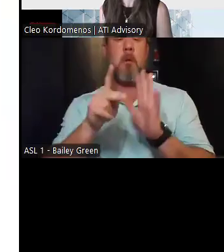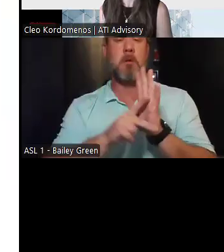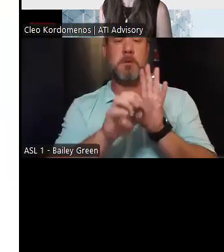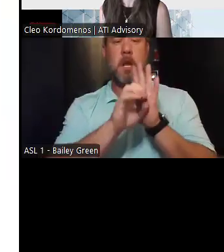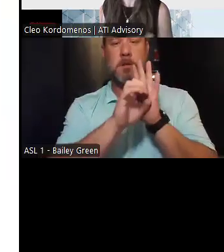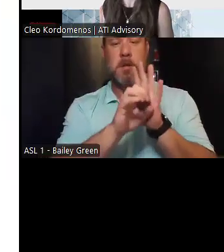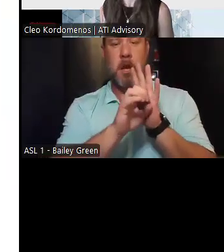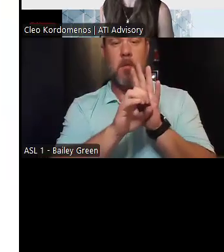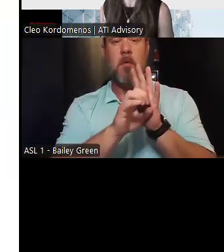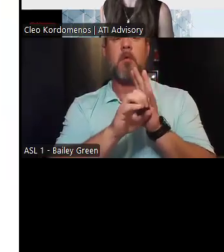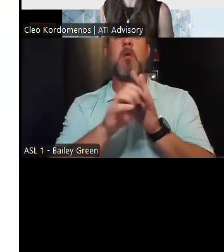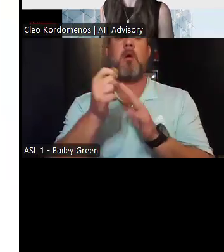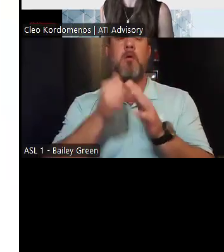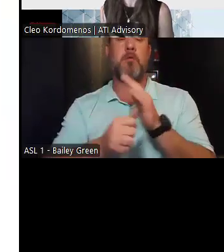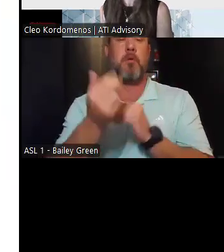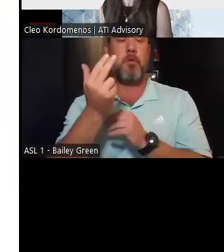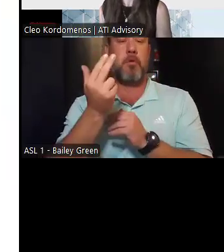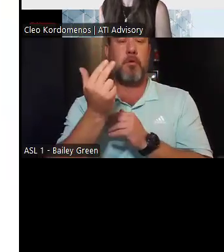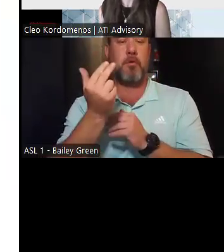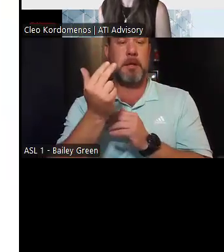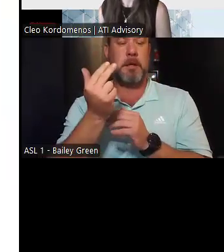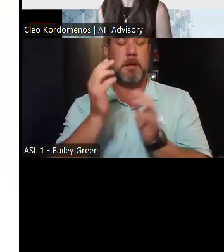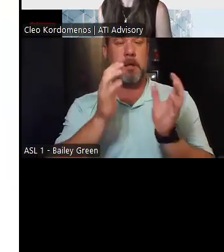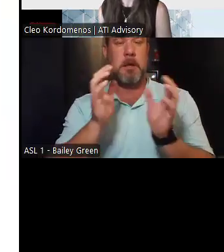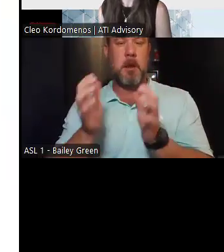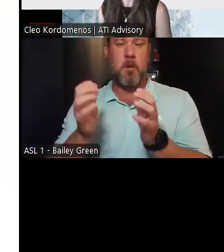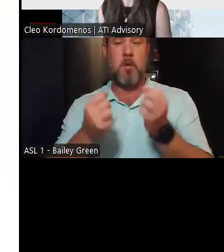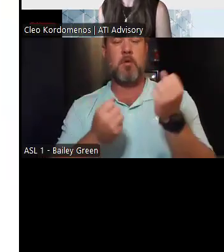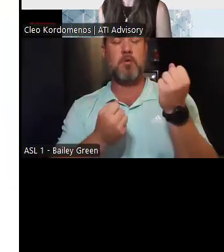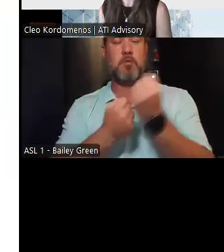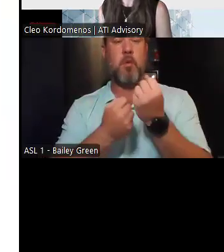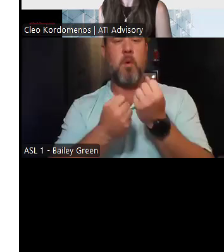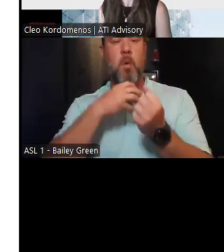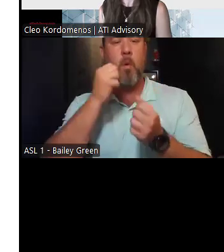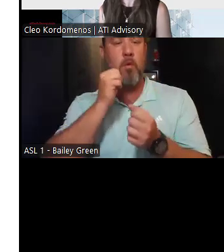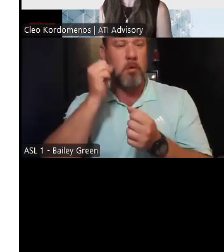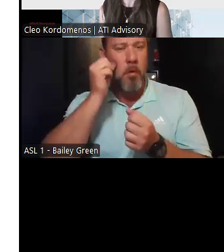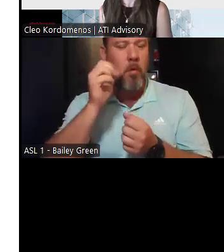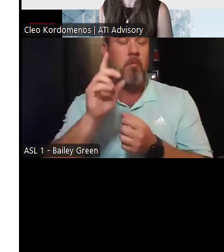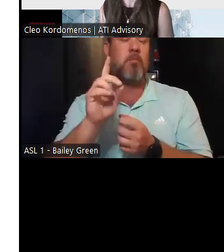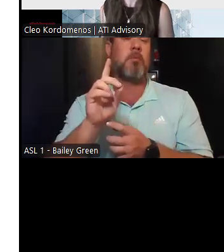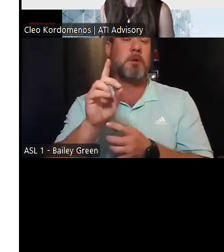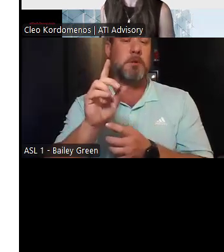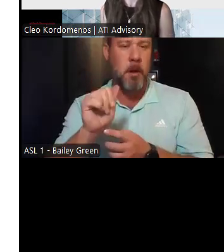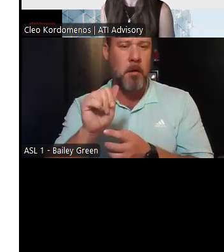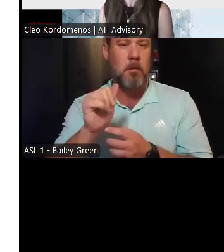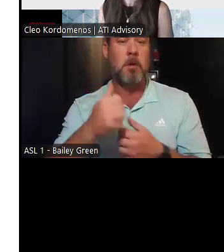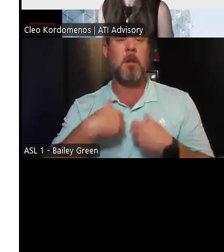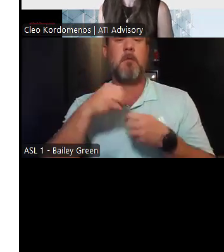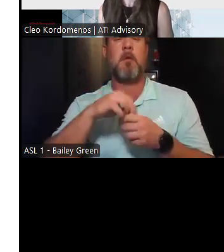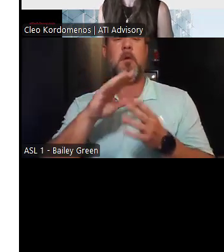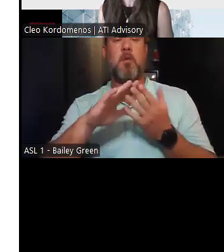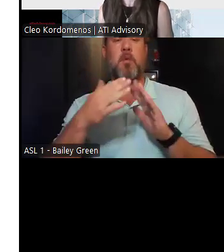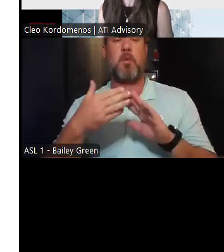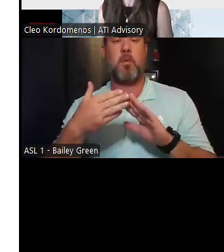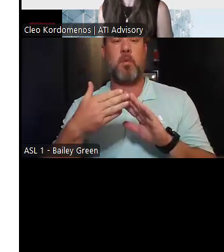fell into 13 major categories, all focused on supporting older adults and people with disabilities to live in the community.